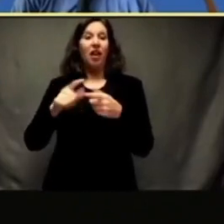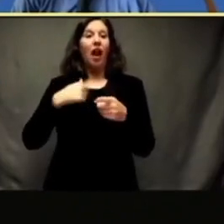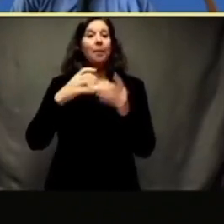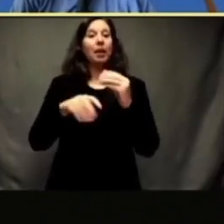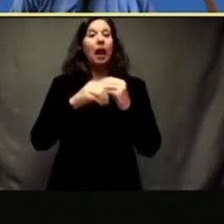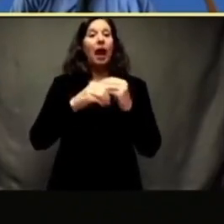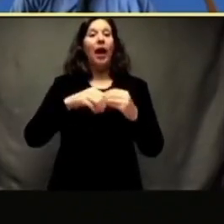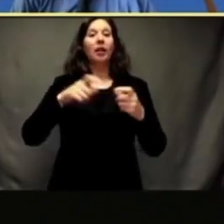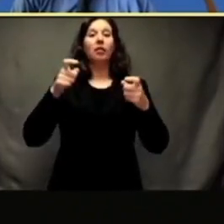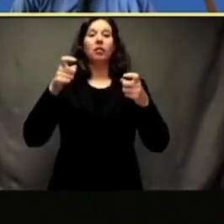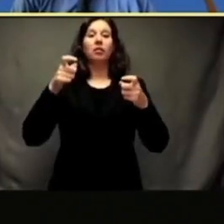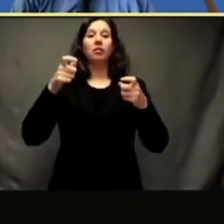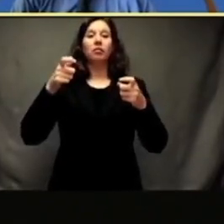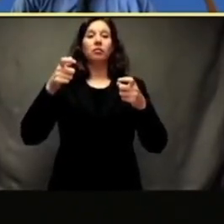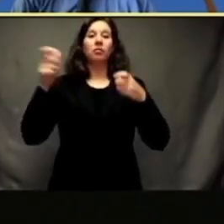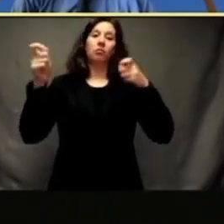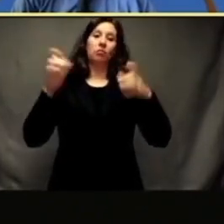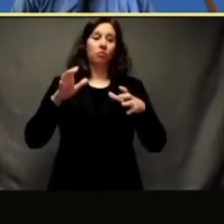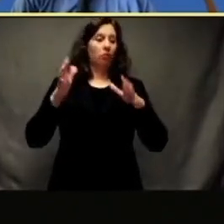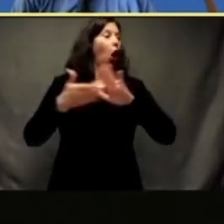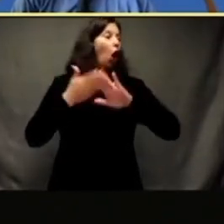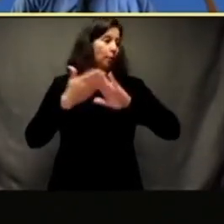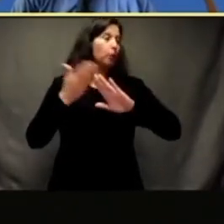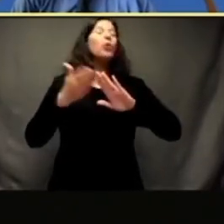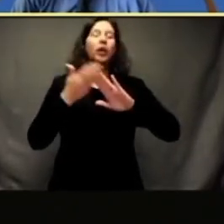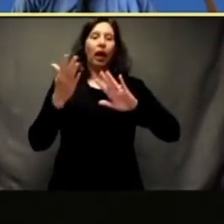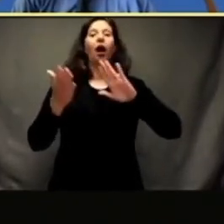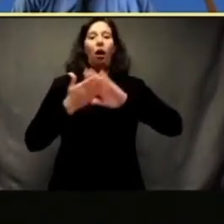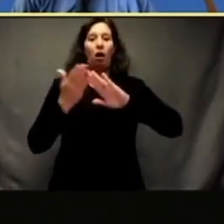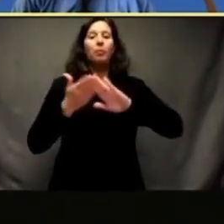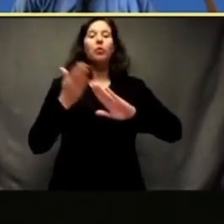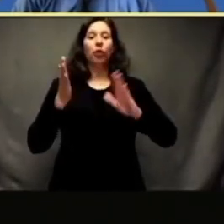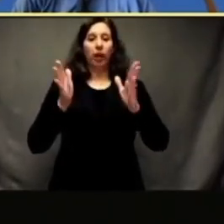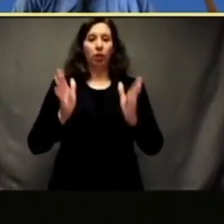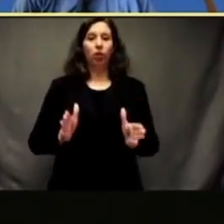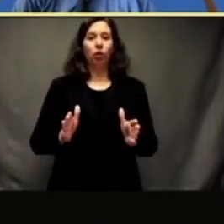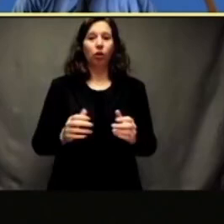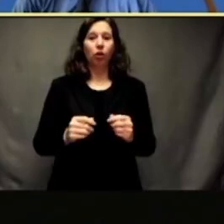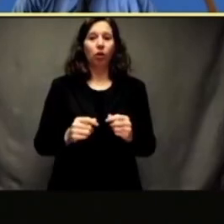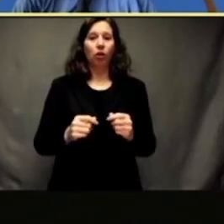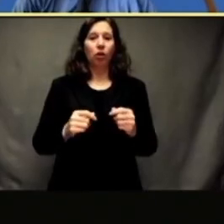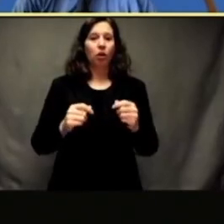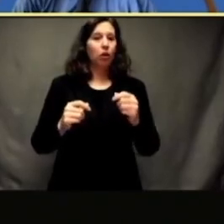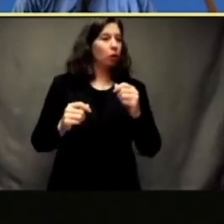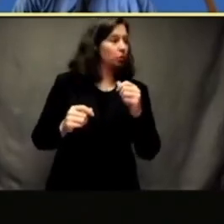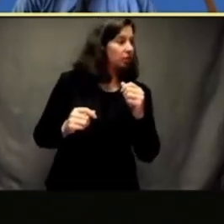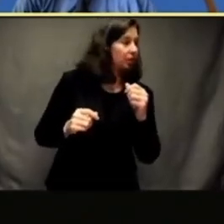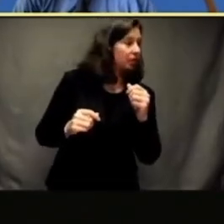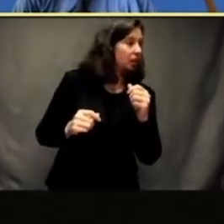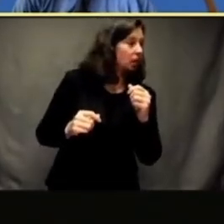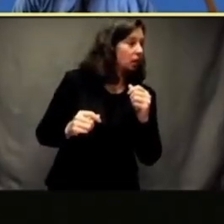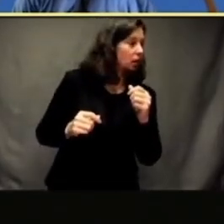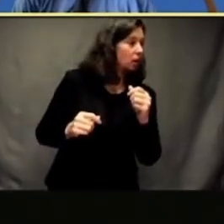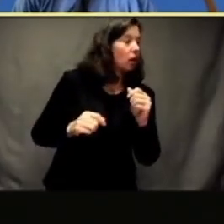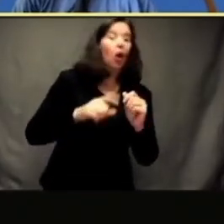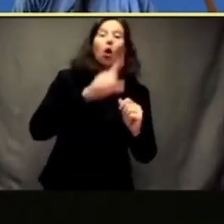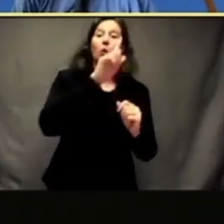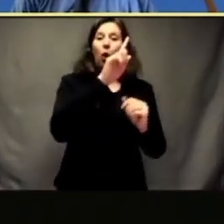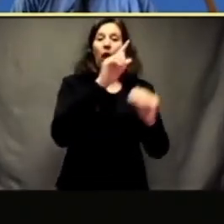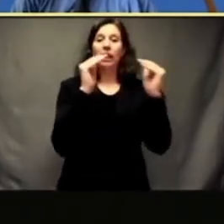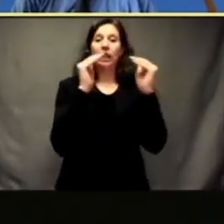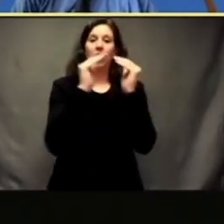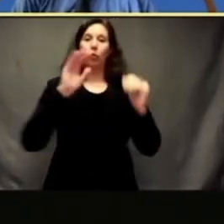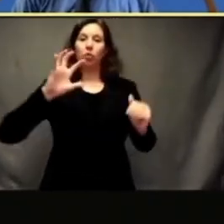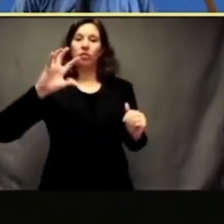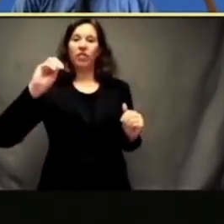operator, and I'm going to add this operator here, the one equals to 50, and I'm going to add it to my if then,